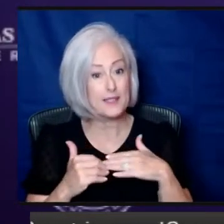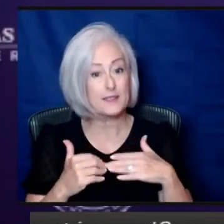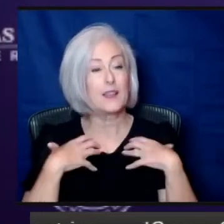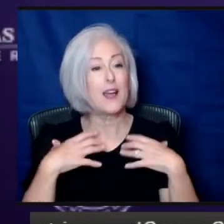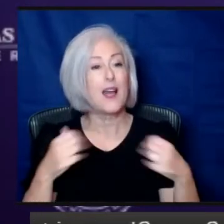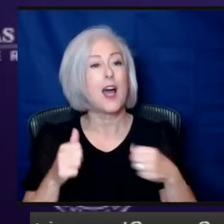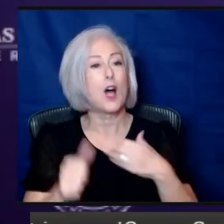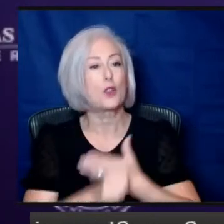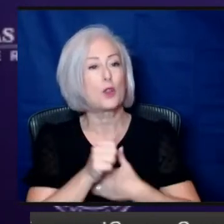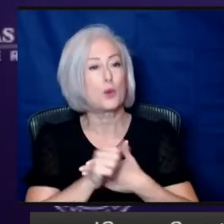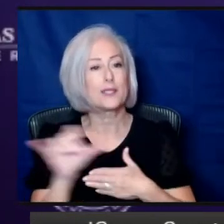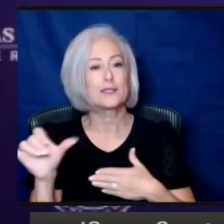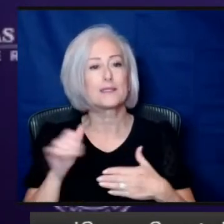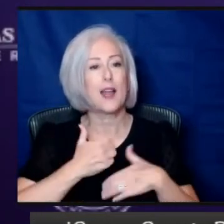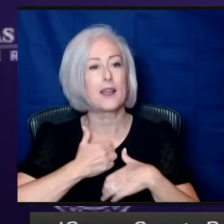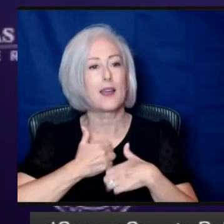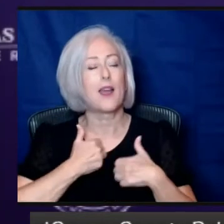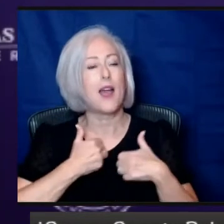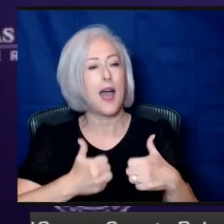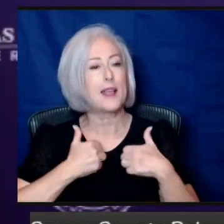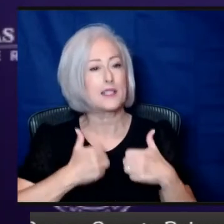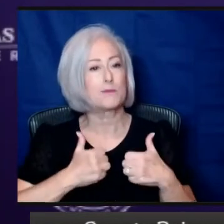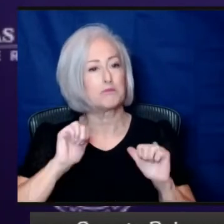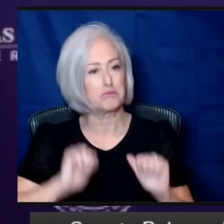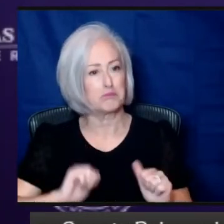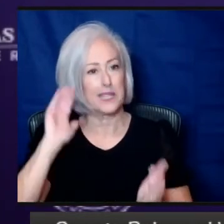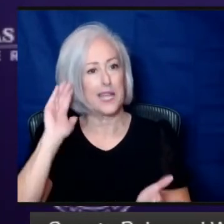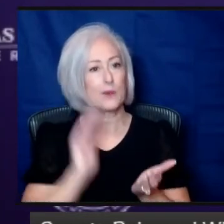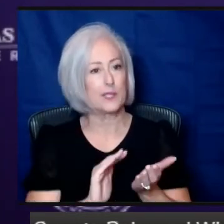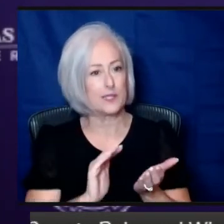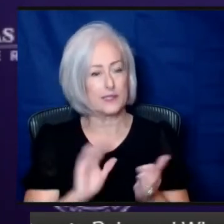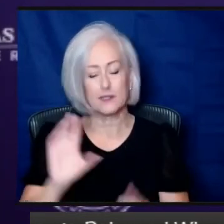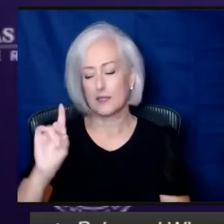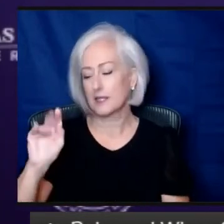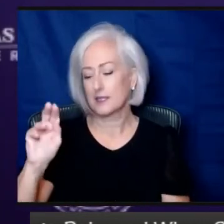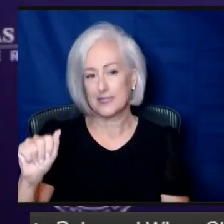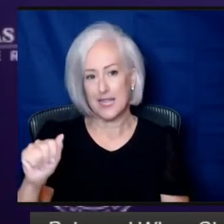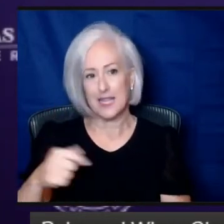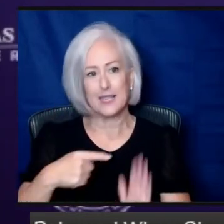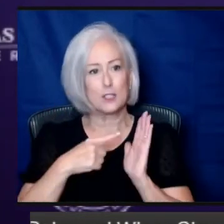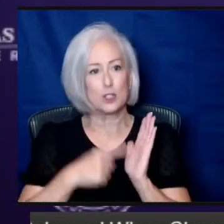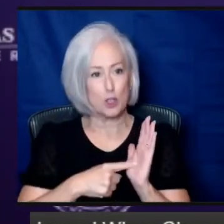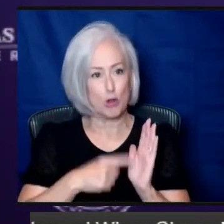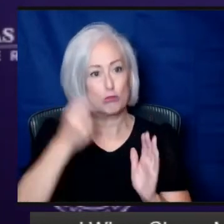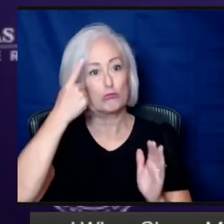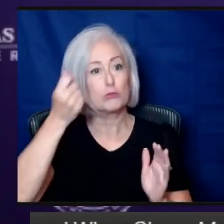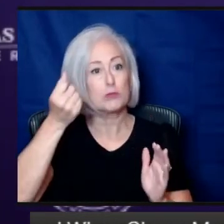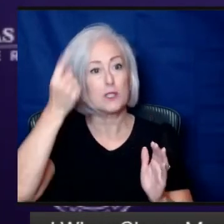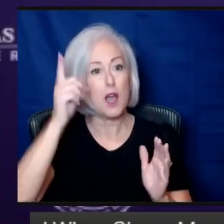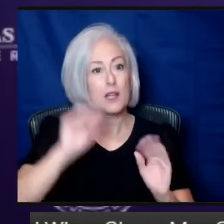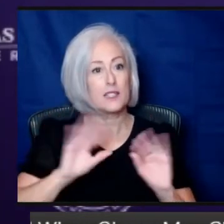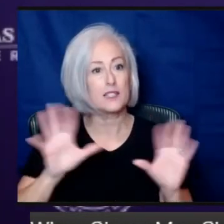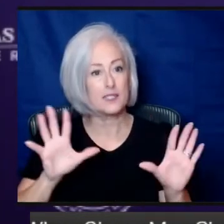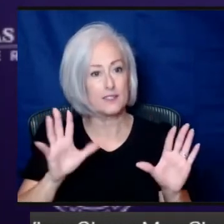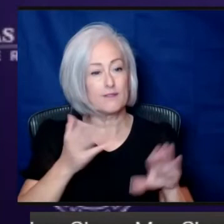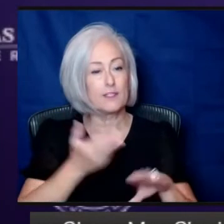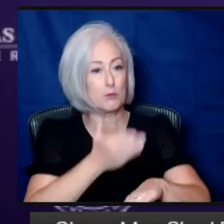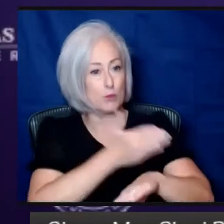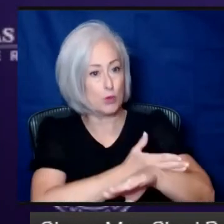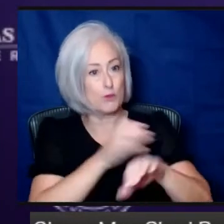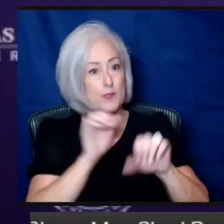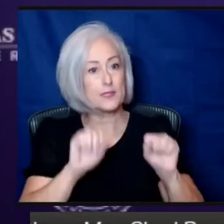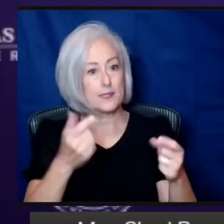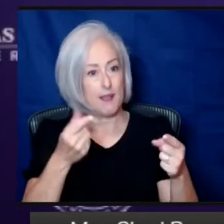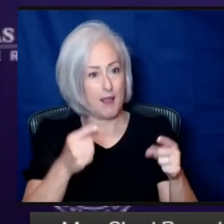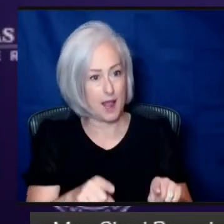go down. We know that now there's data to show us the cognitive improvements. And I really do appreciate them looking at